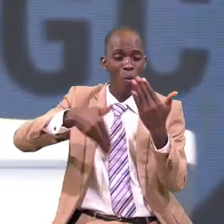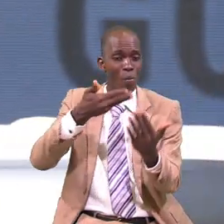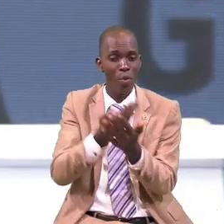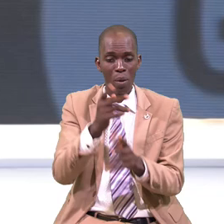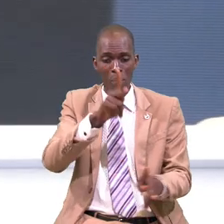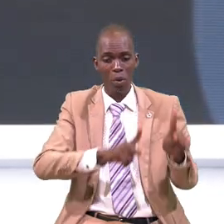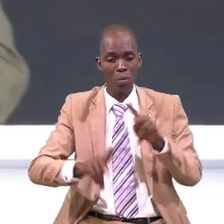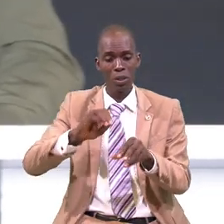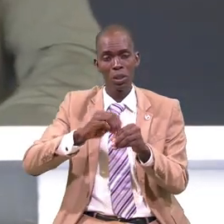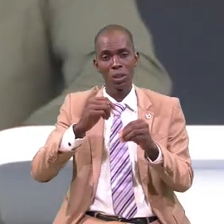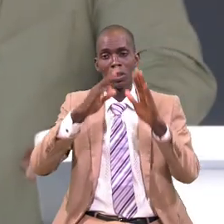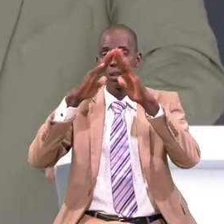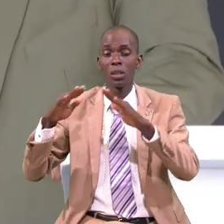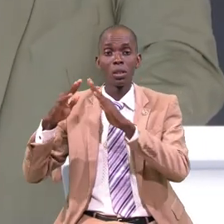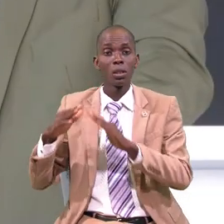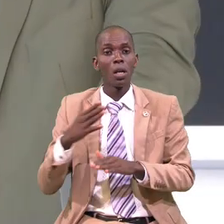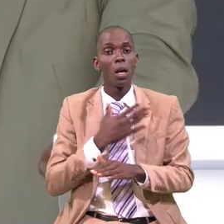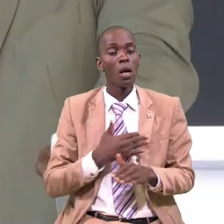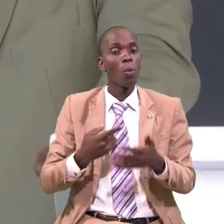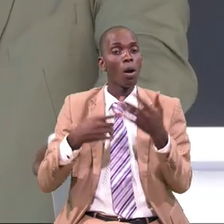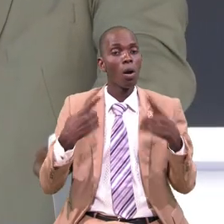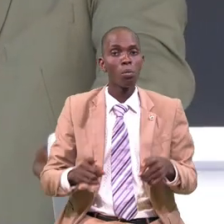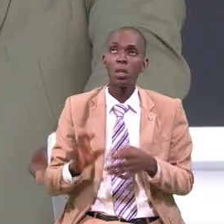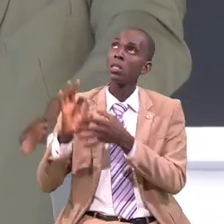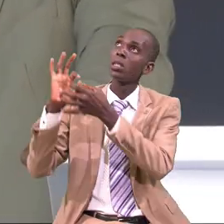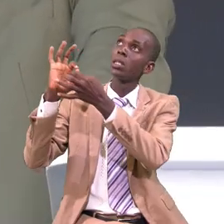And reconciliation came between them and God.